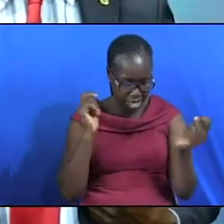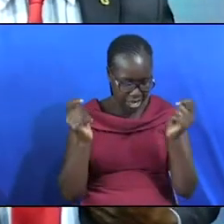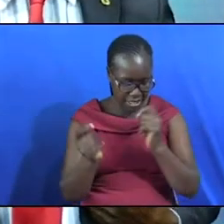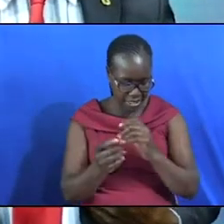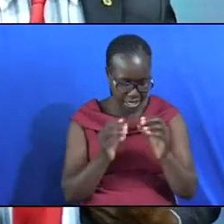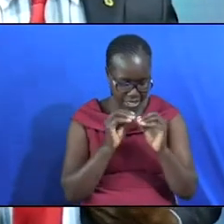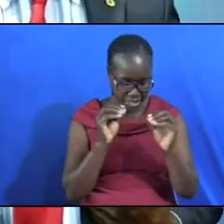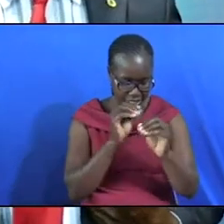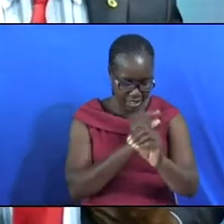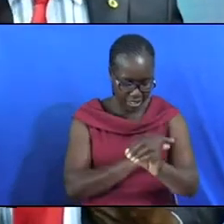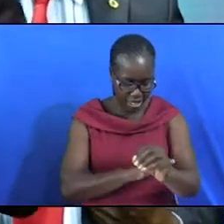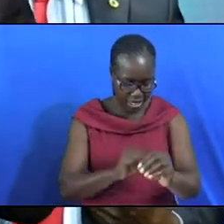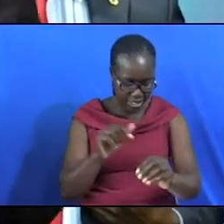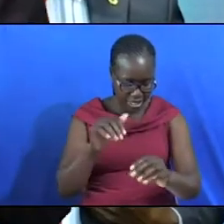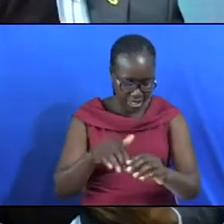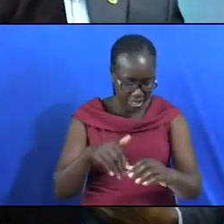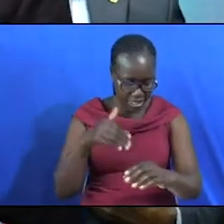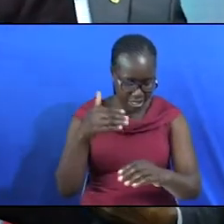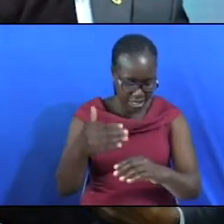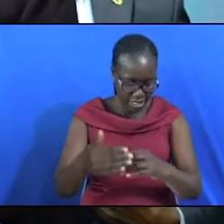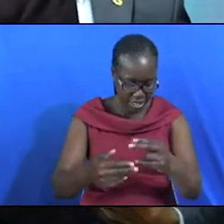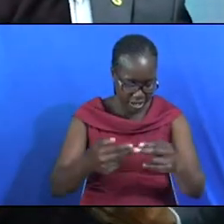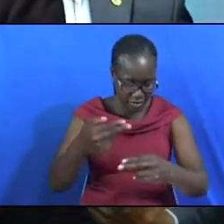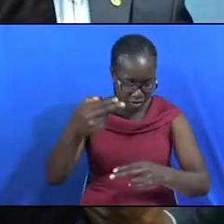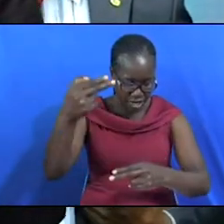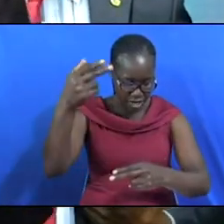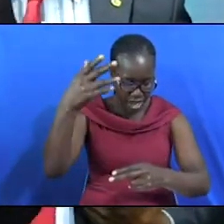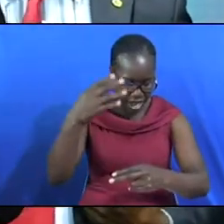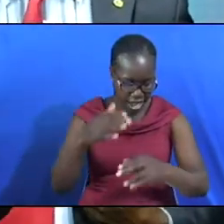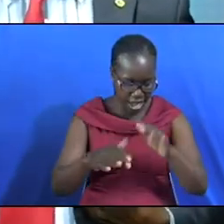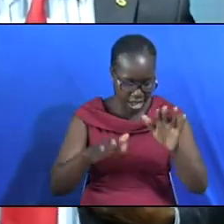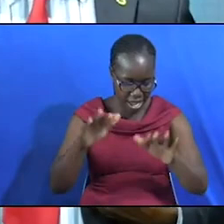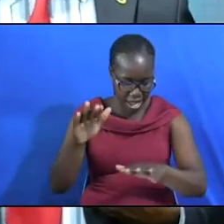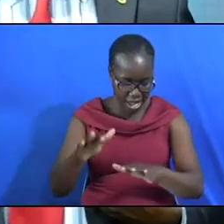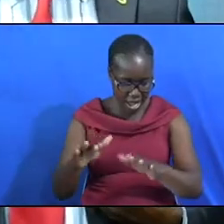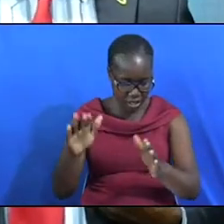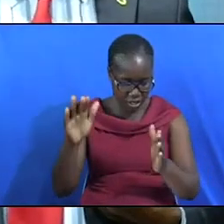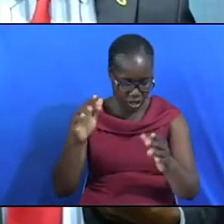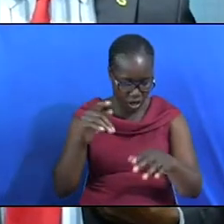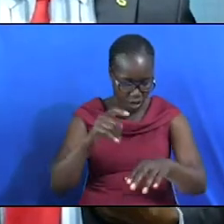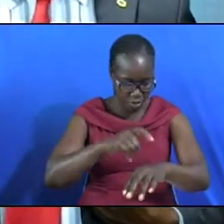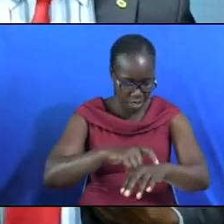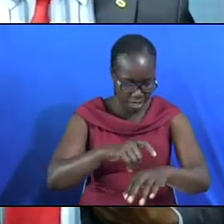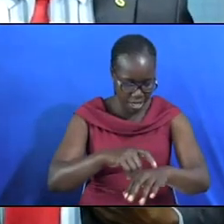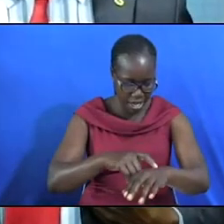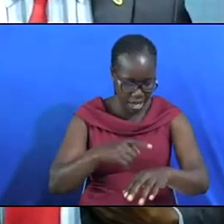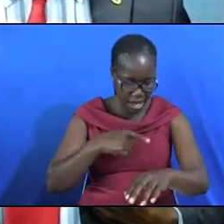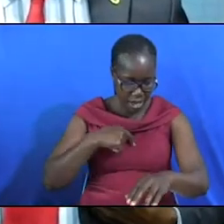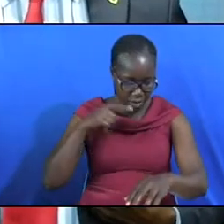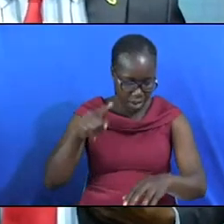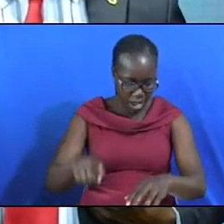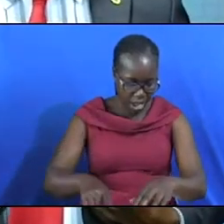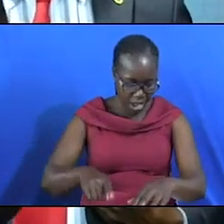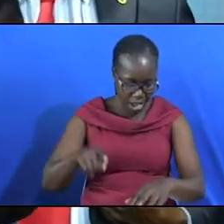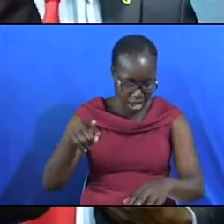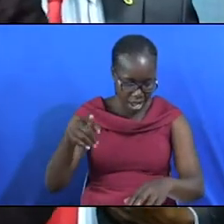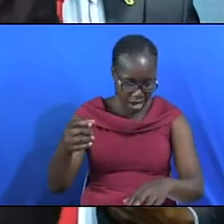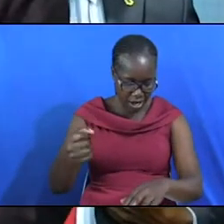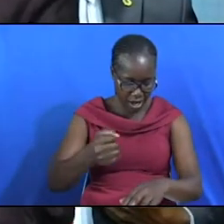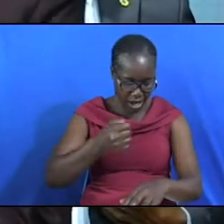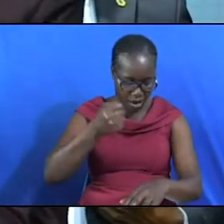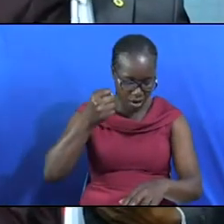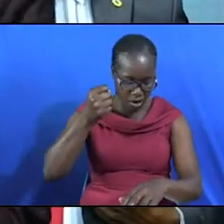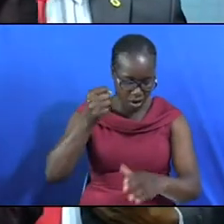his unchanging grace. In every high and stormy gale,